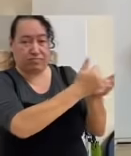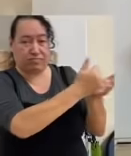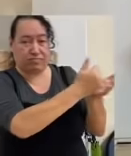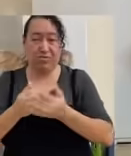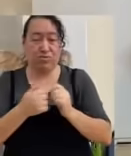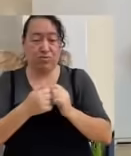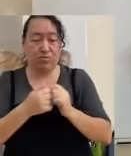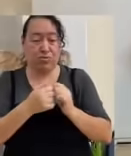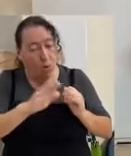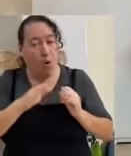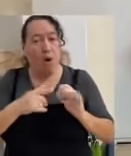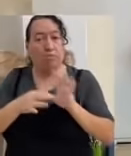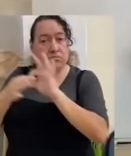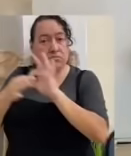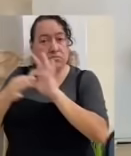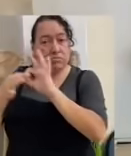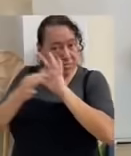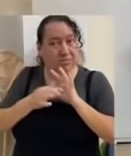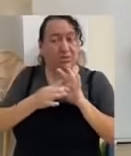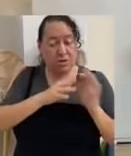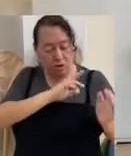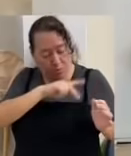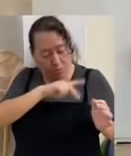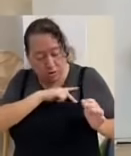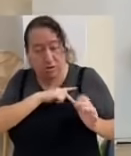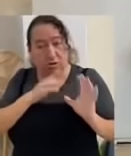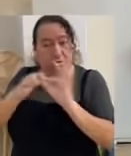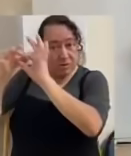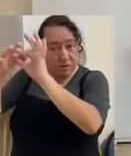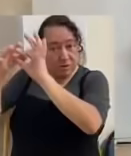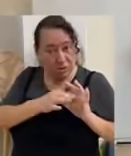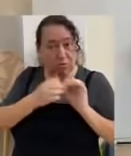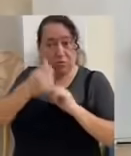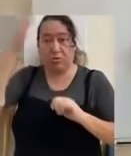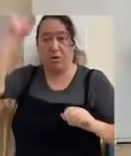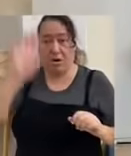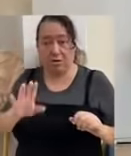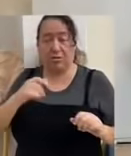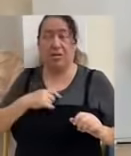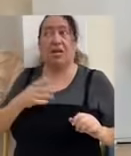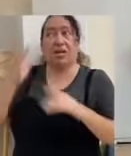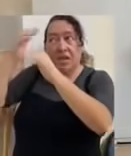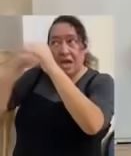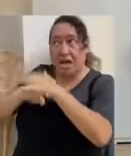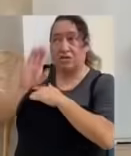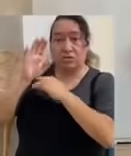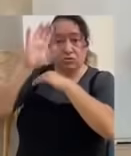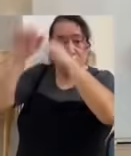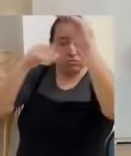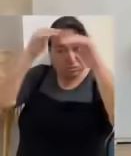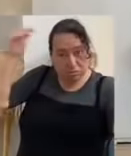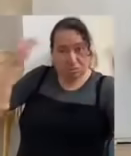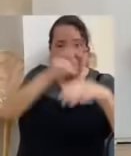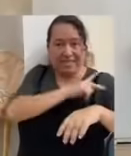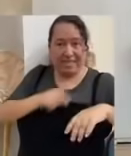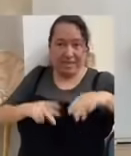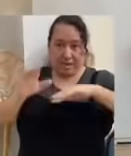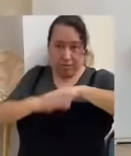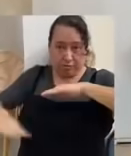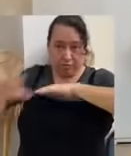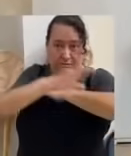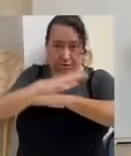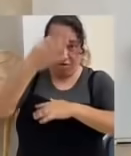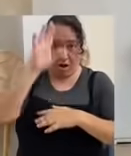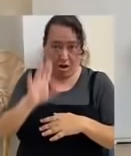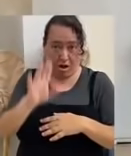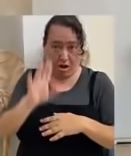Jesus Christ, in your personal relationship with God, to enter into the kingdom of God, and to be able to have a